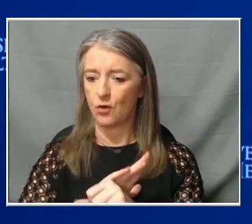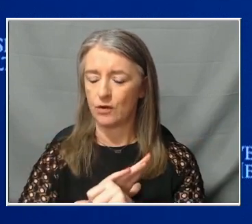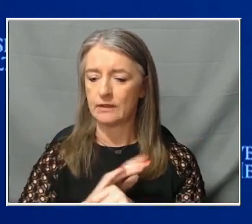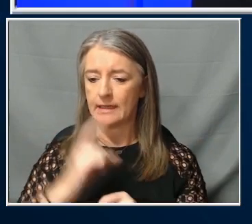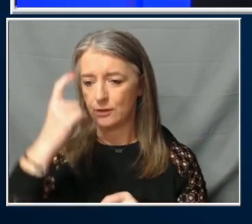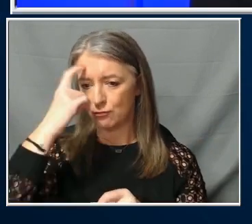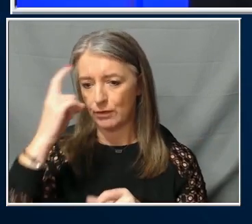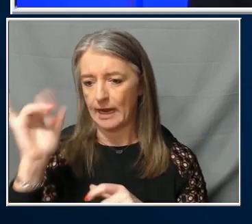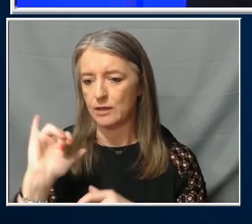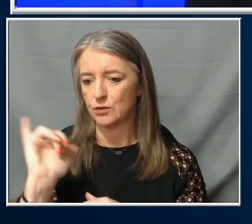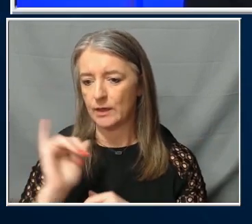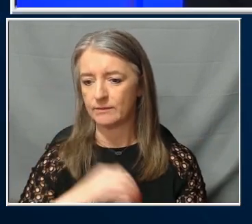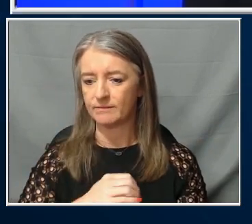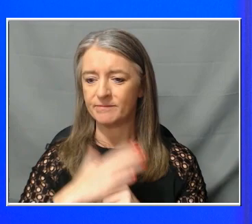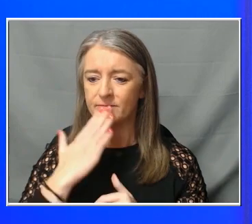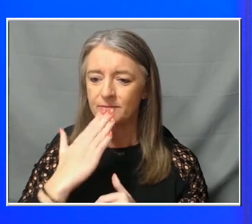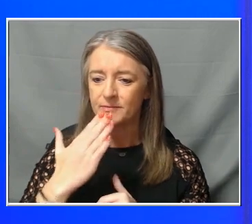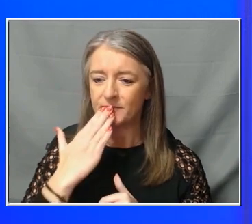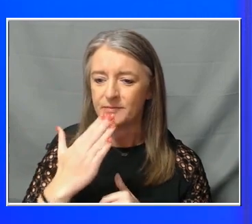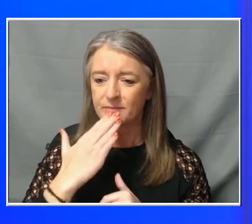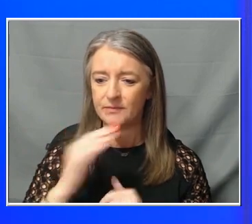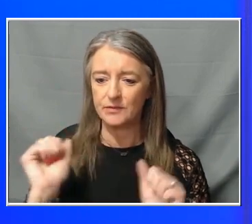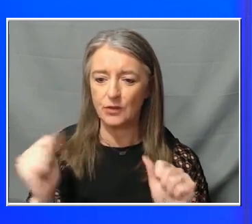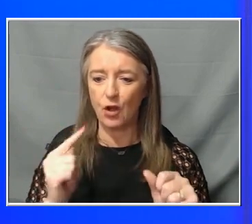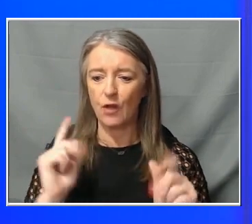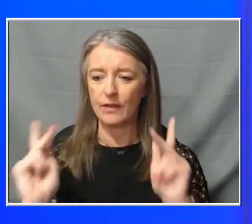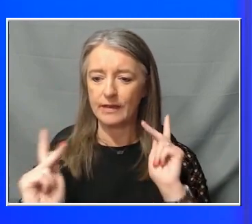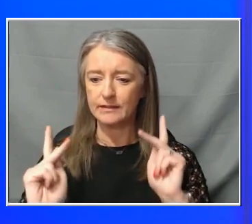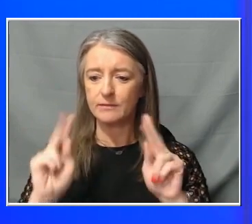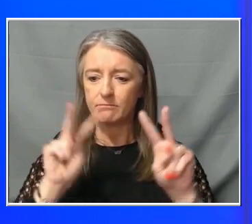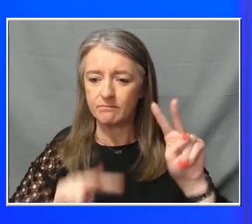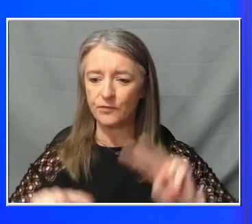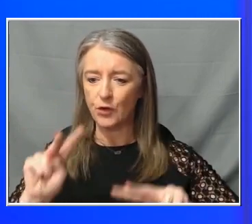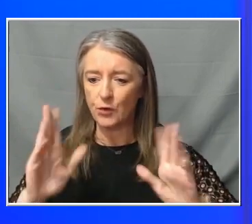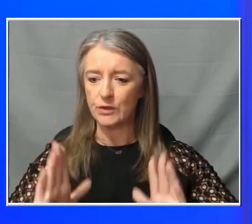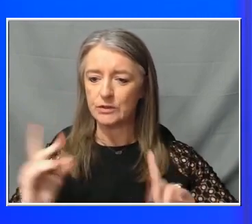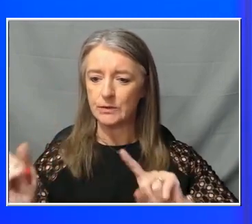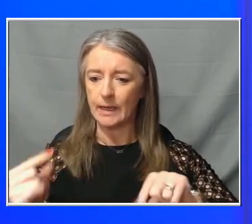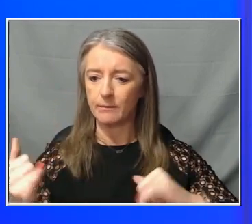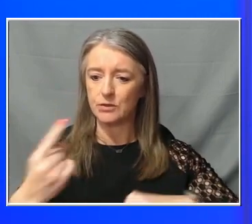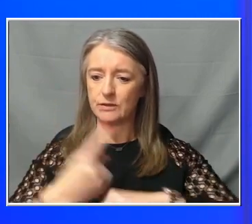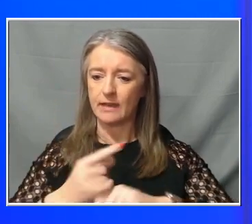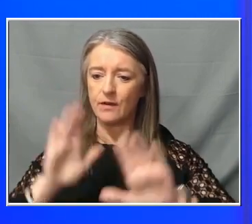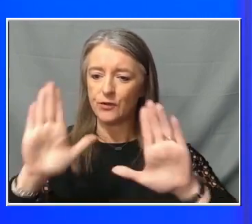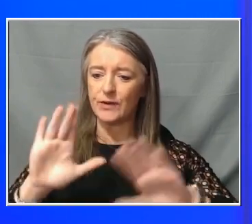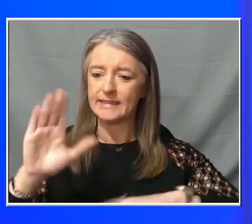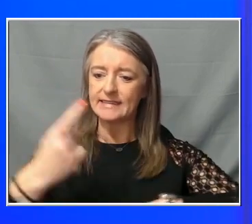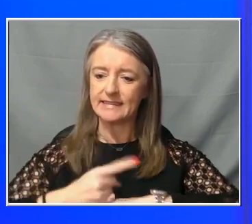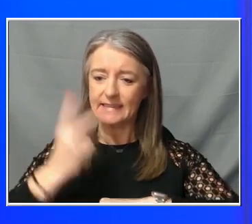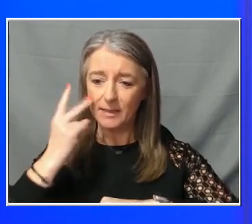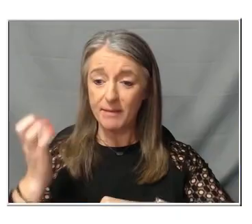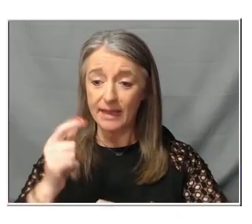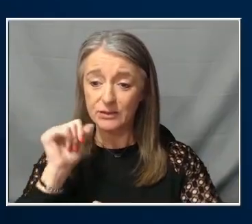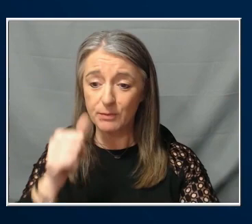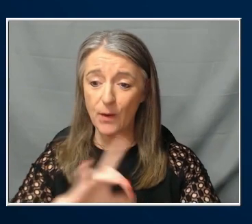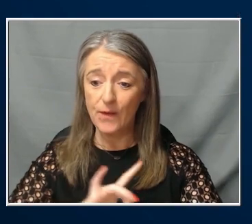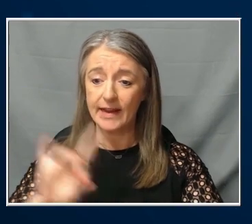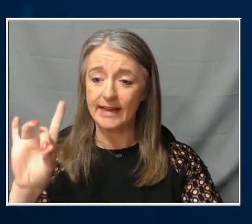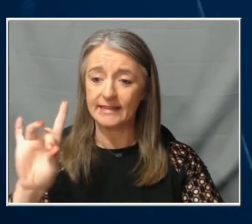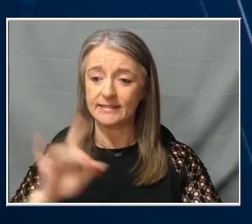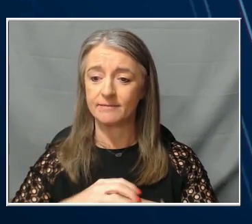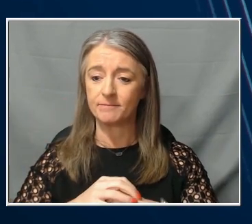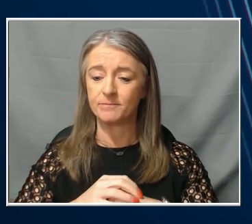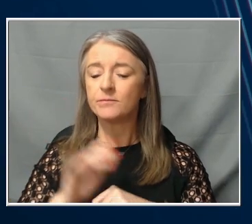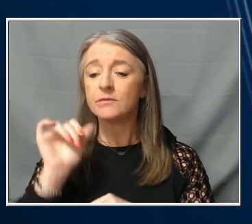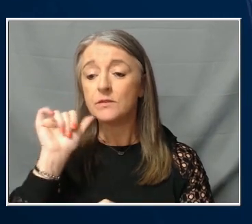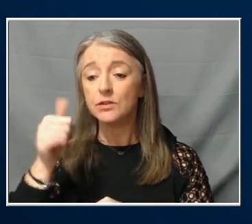well. Doc Hawk, thank you. And thank you again to all of our guests and our viewers for being with us today. Have a great day. We'll see you back here tomorrow at 8. Coming up